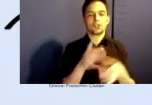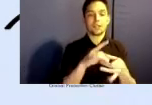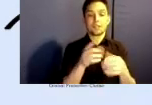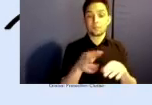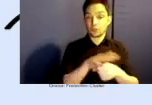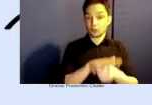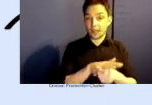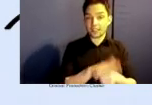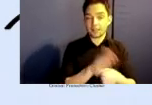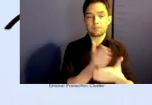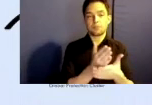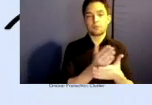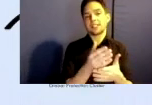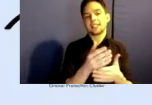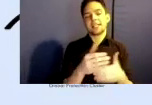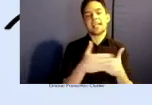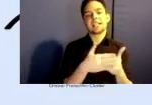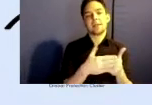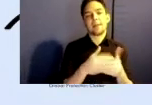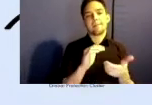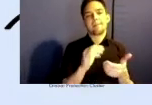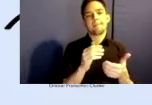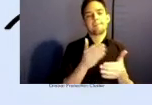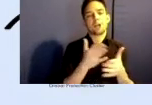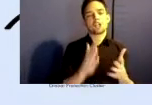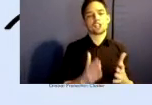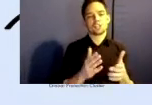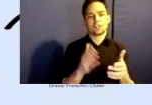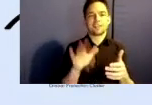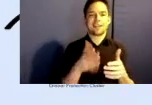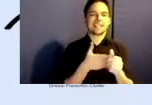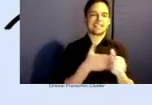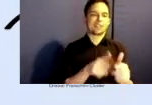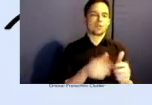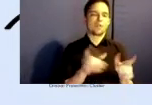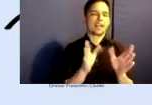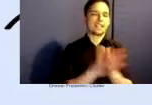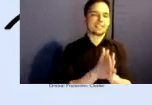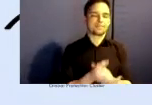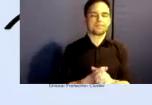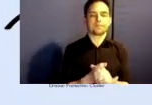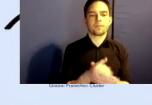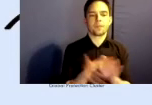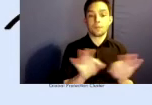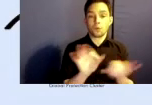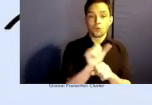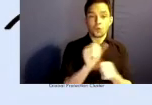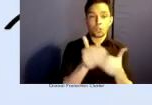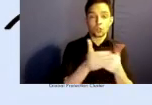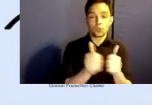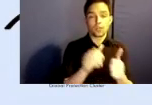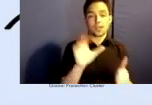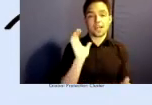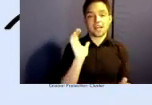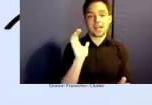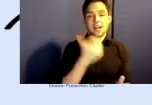between intimate partners, which may lead to violence. So there's a need to work closely with RCCE working